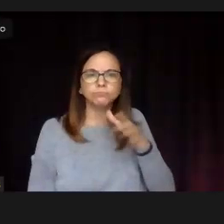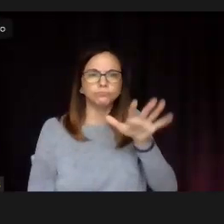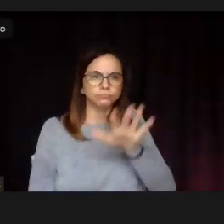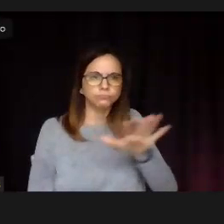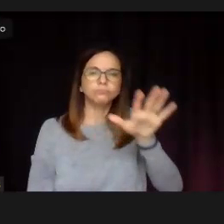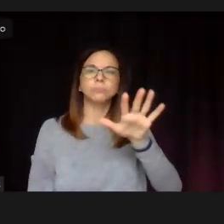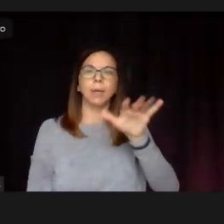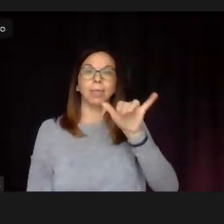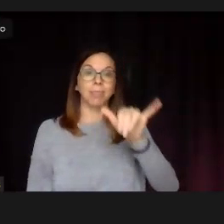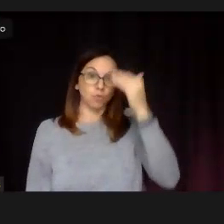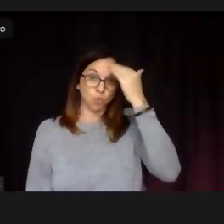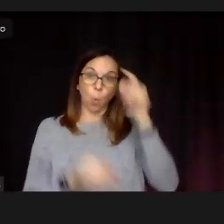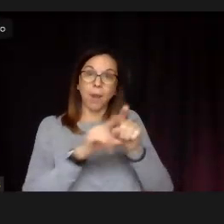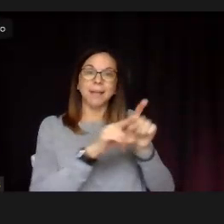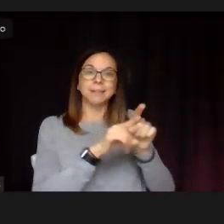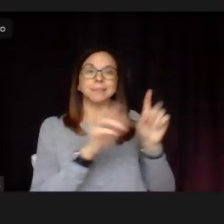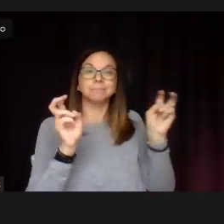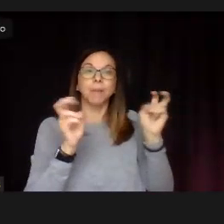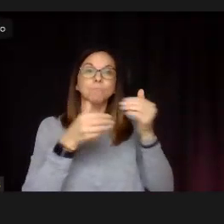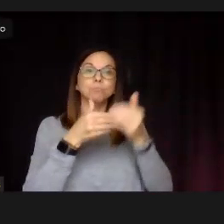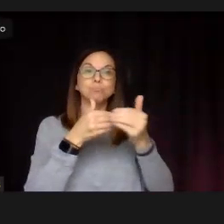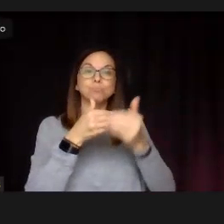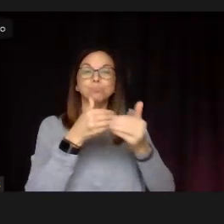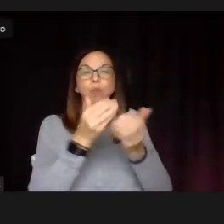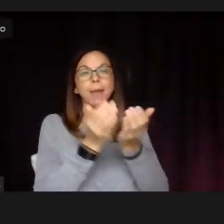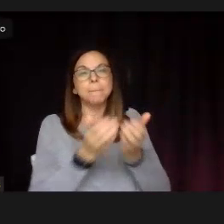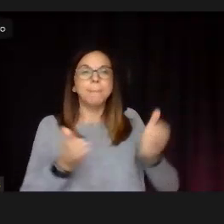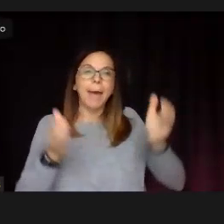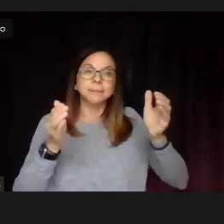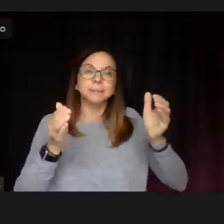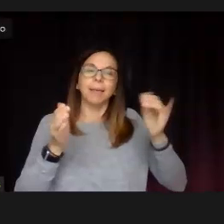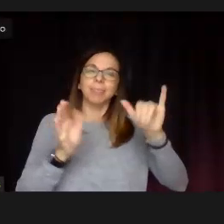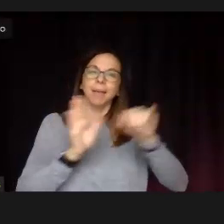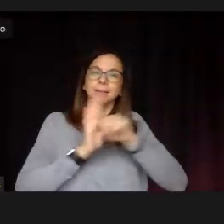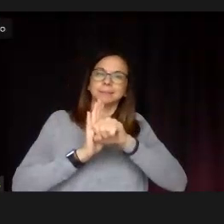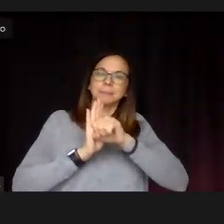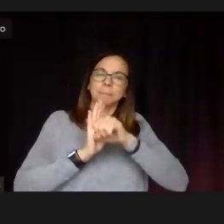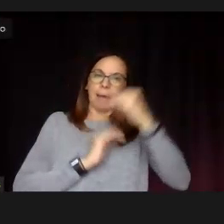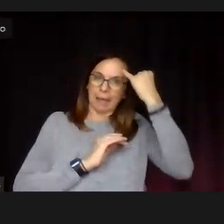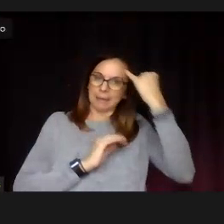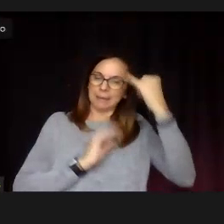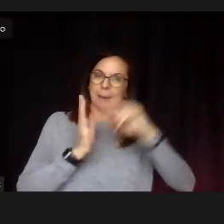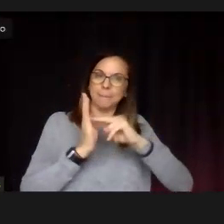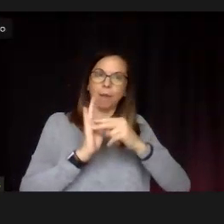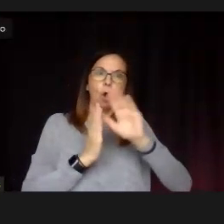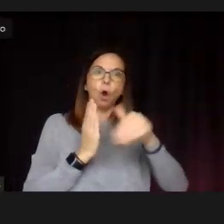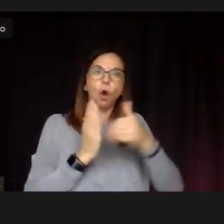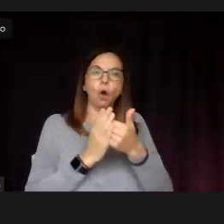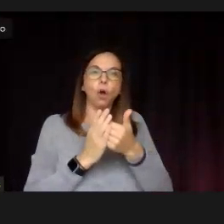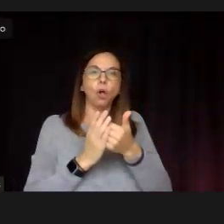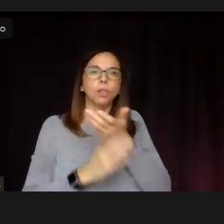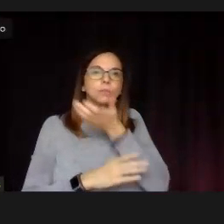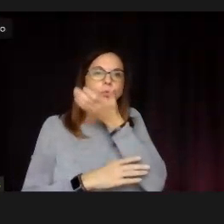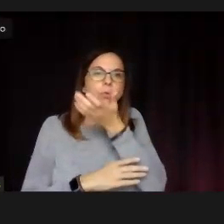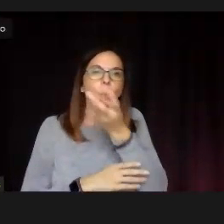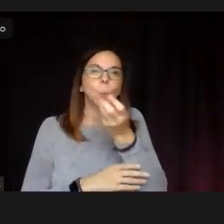region becomes known as the breadbasket, right? Kind of a symbolic idea that it's where all the wheat and other grains